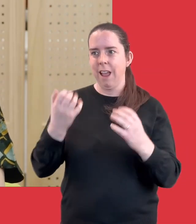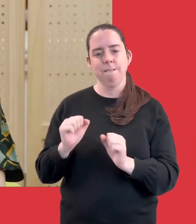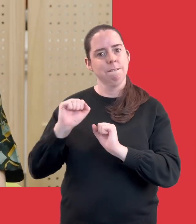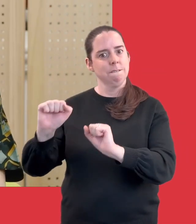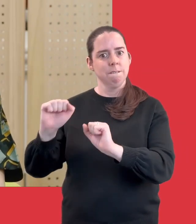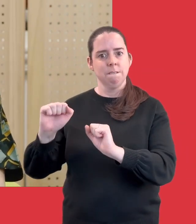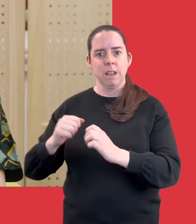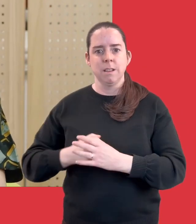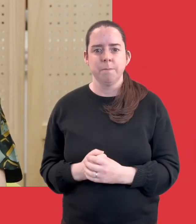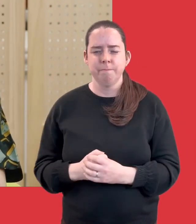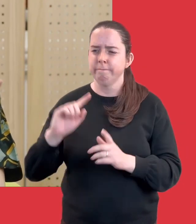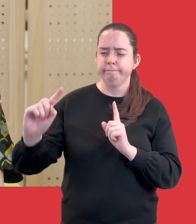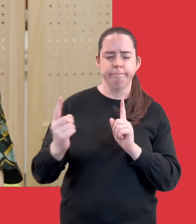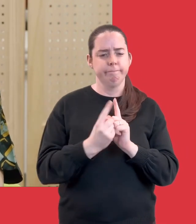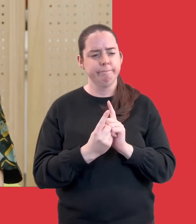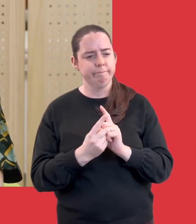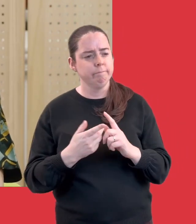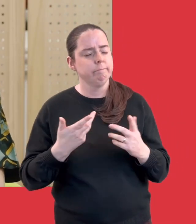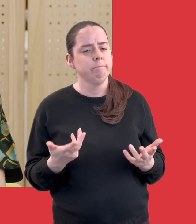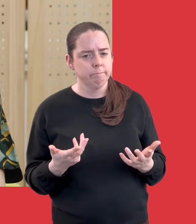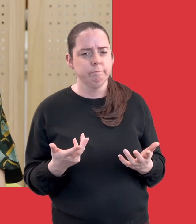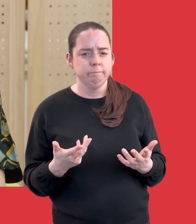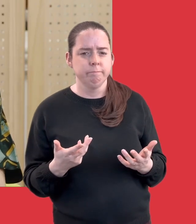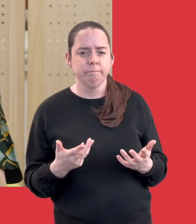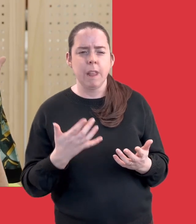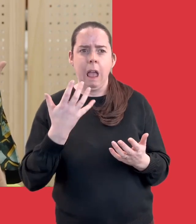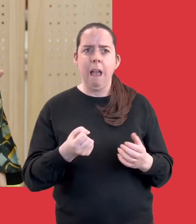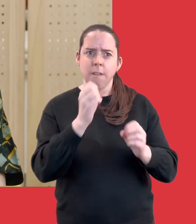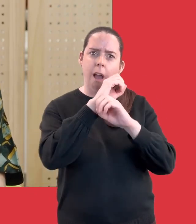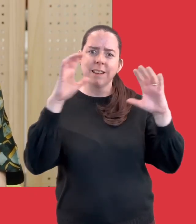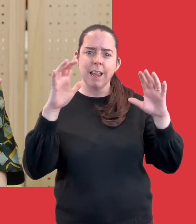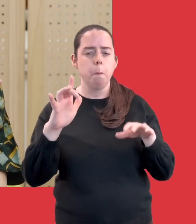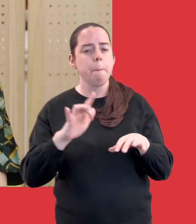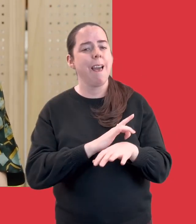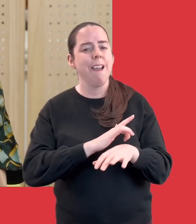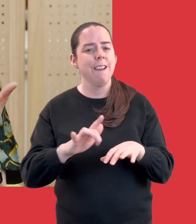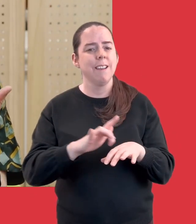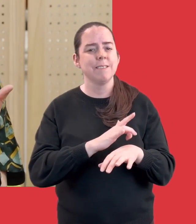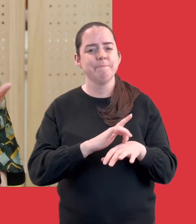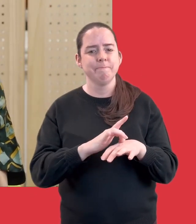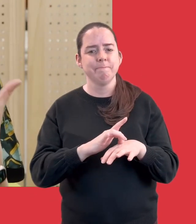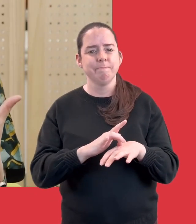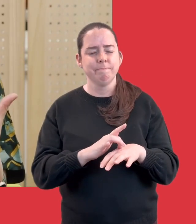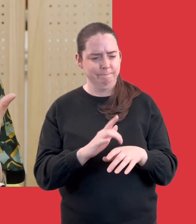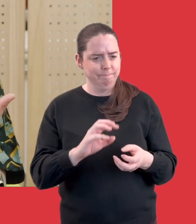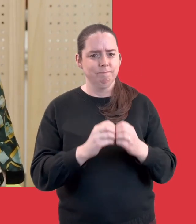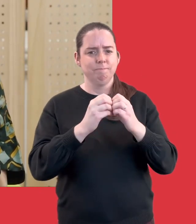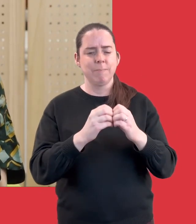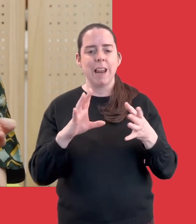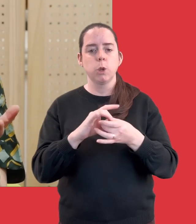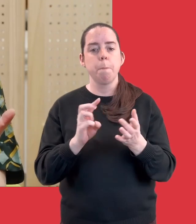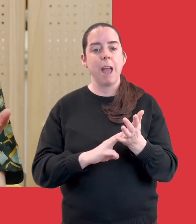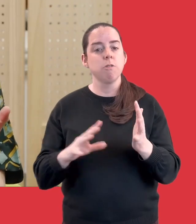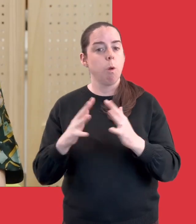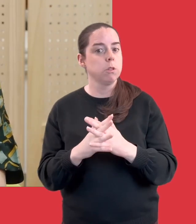was all her idea. She came to me and she said, I've had this idea to do a play and a production about